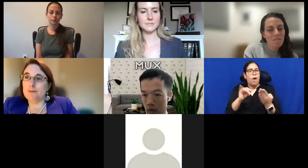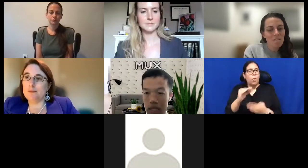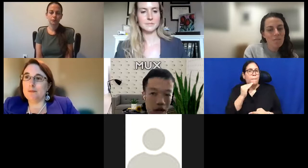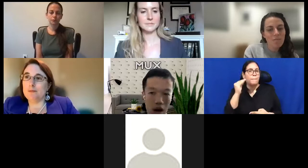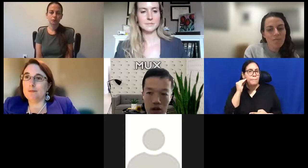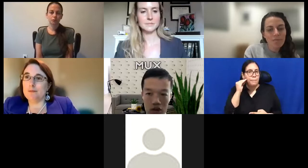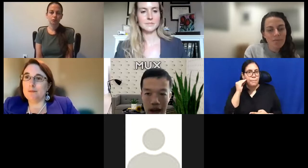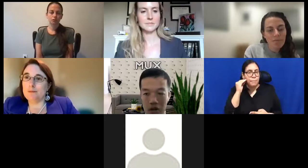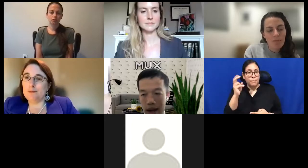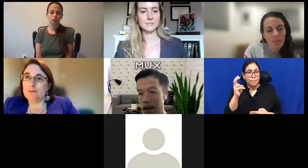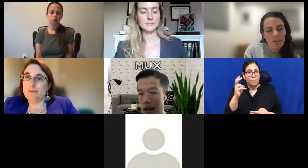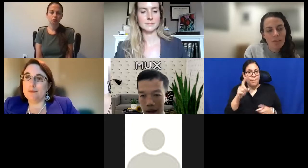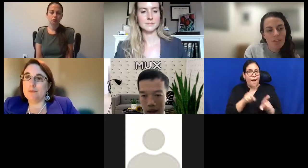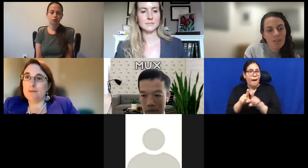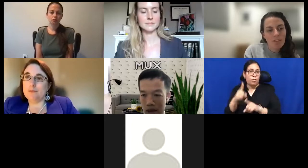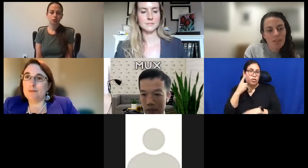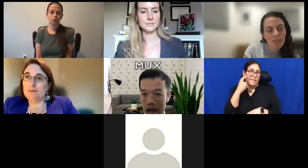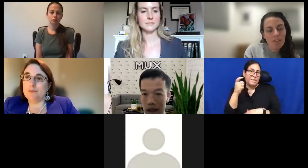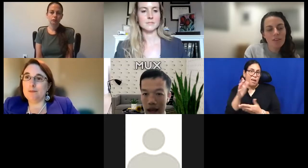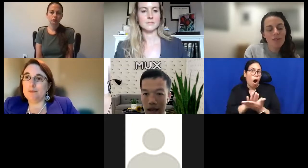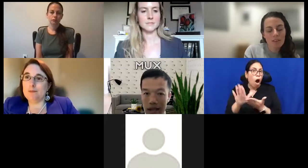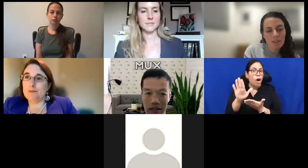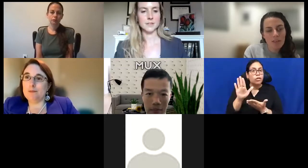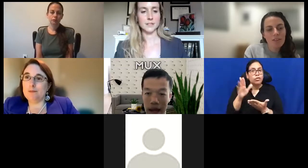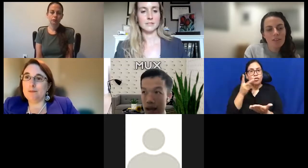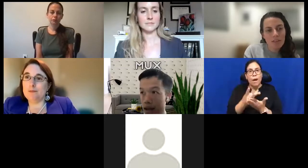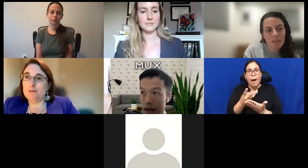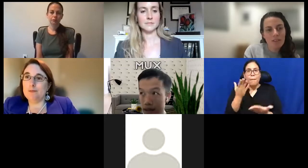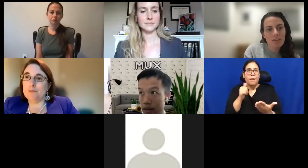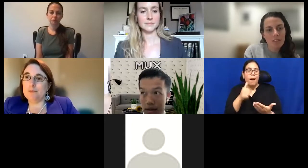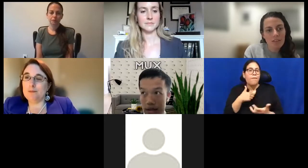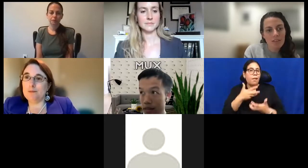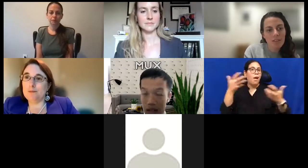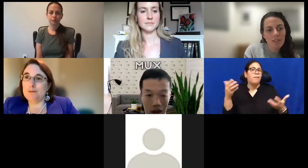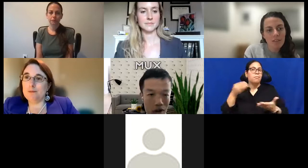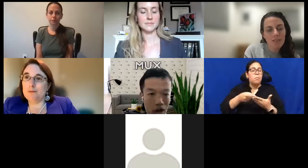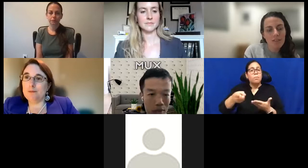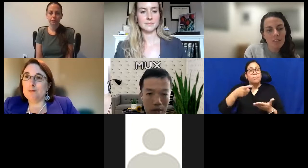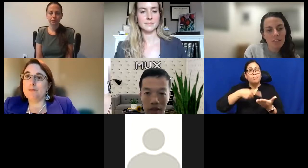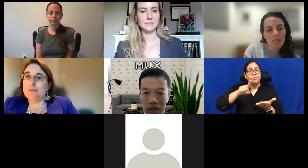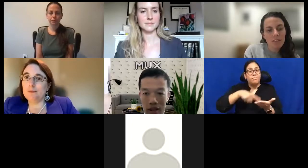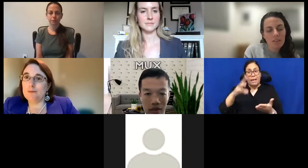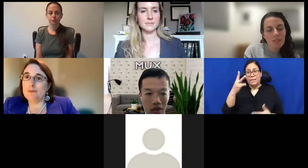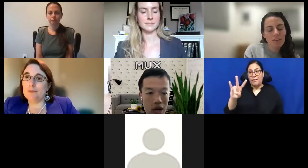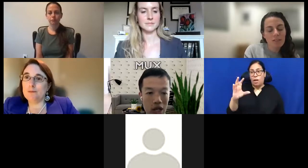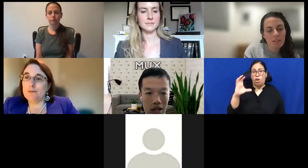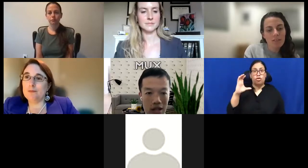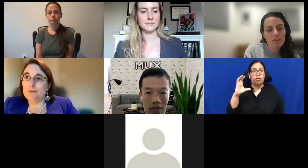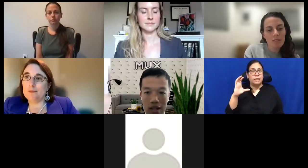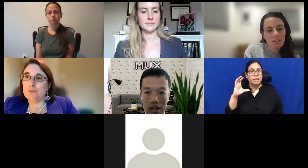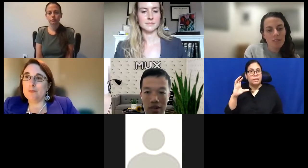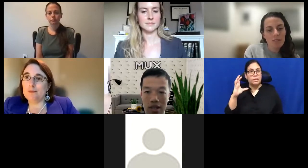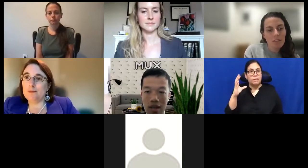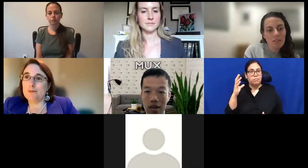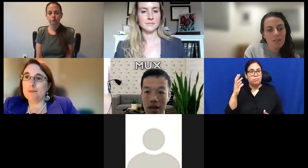a recent college grad who might not have that much money, instead of paying $1,700 per month to live in Russian